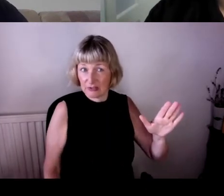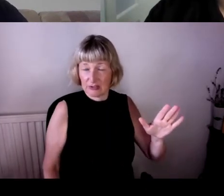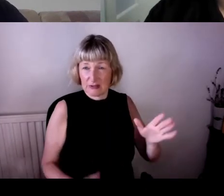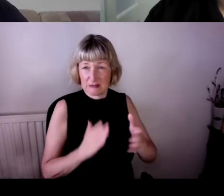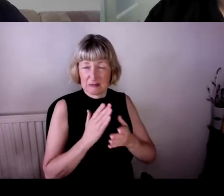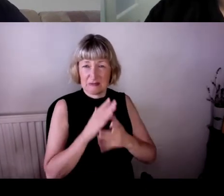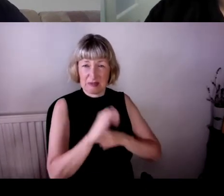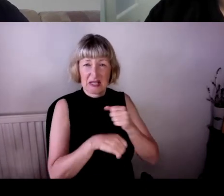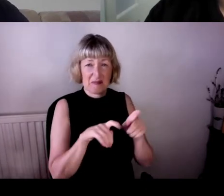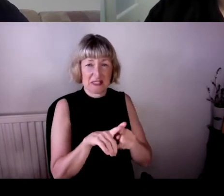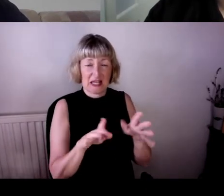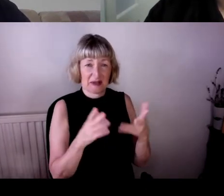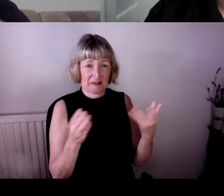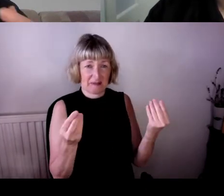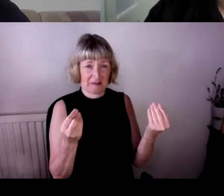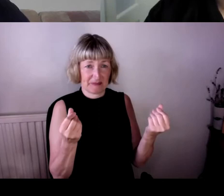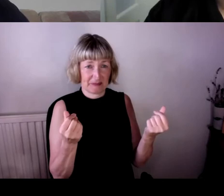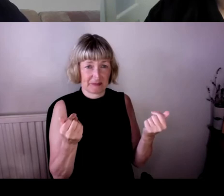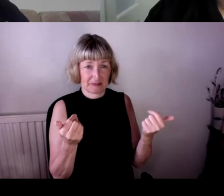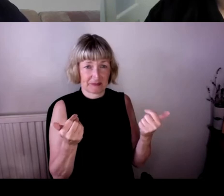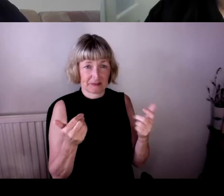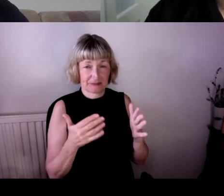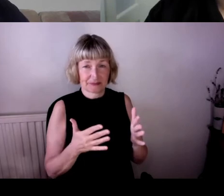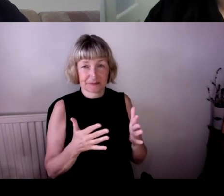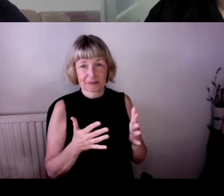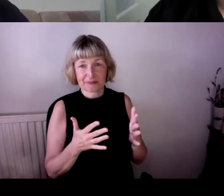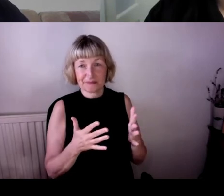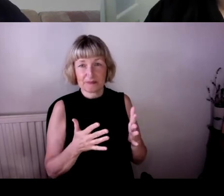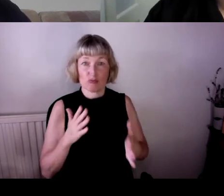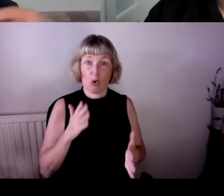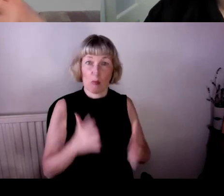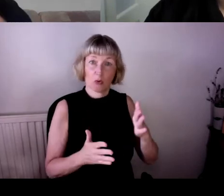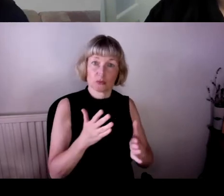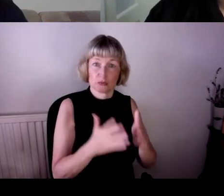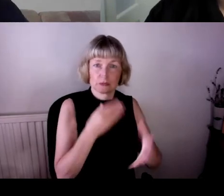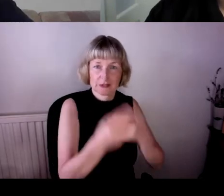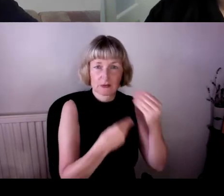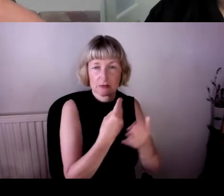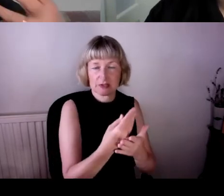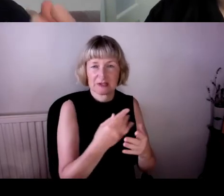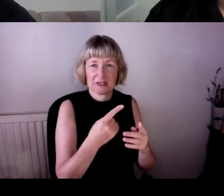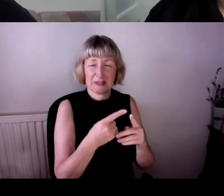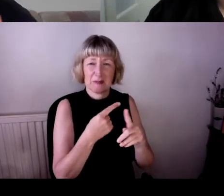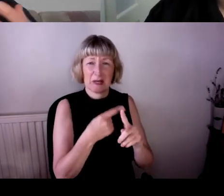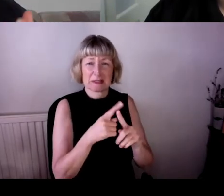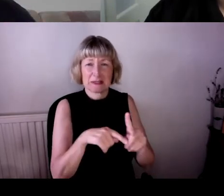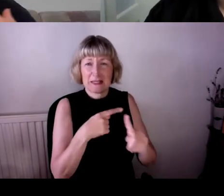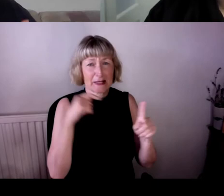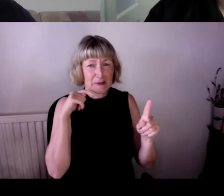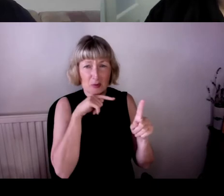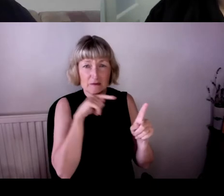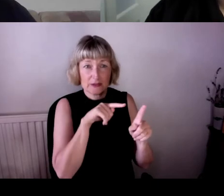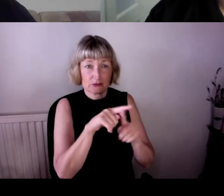of a mechanical kind of description. And then he tried to be sexy, and it was just